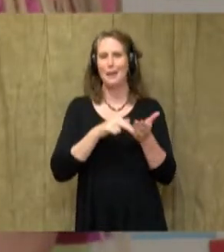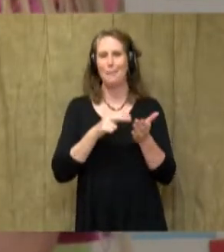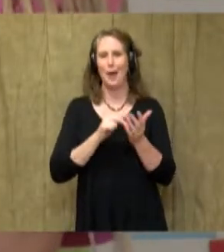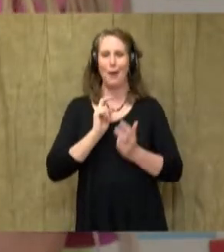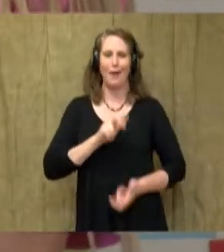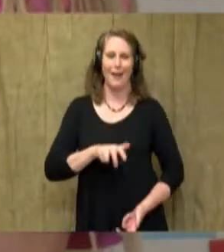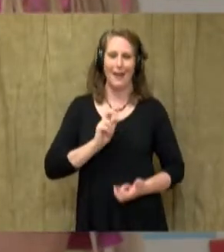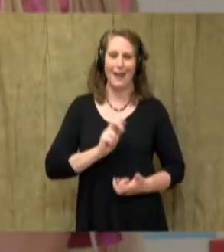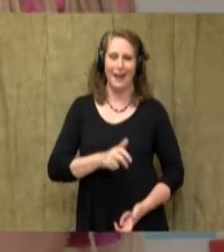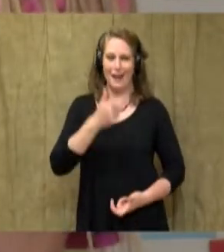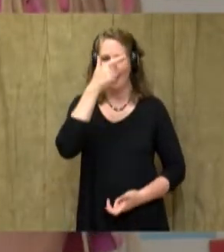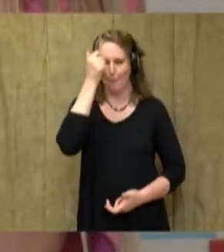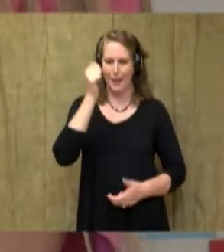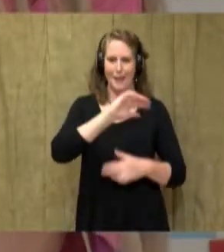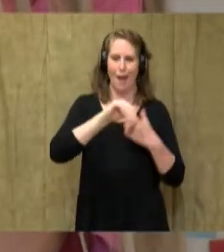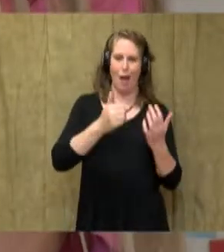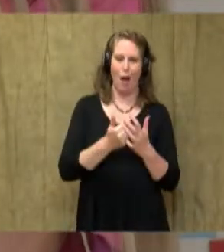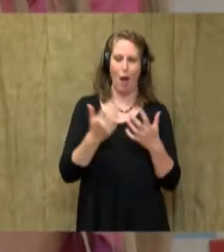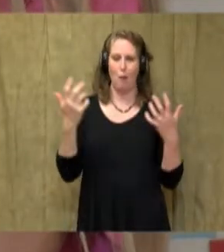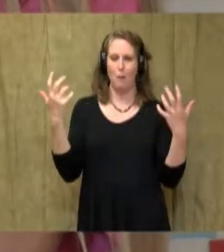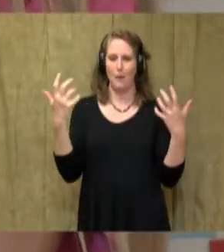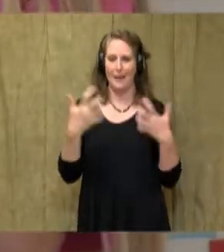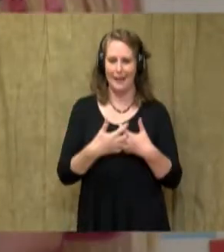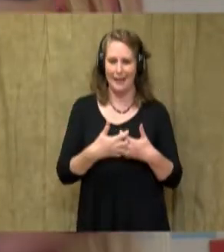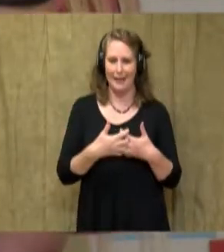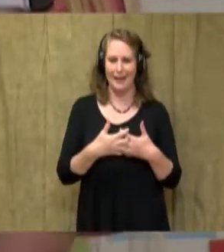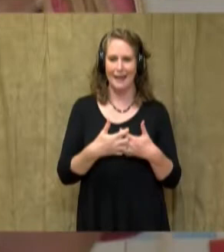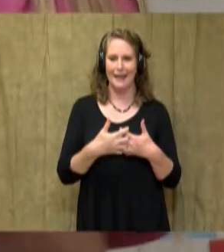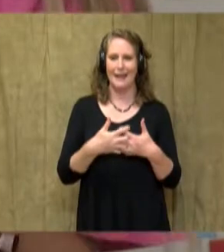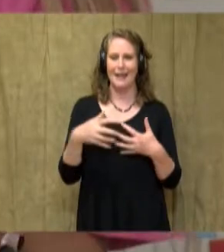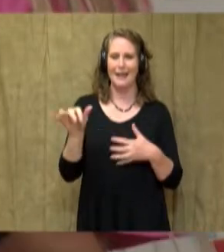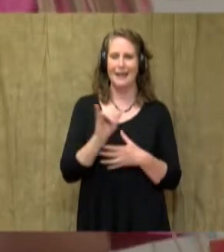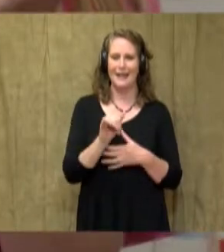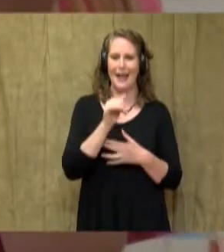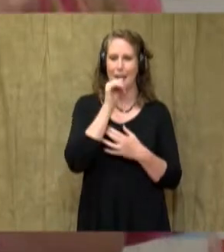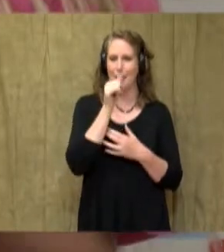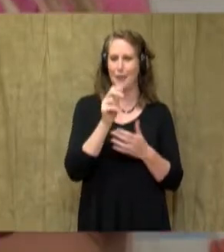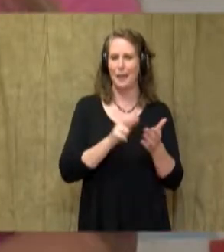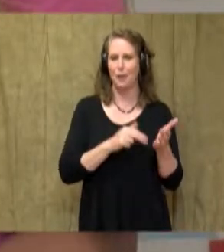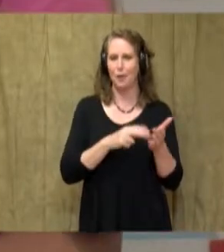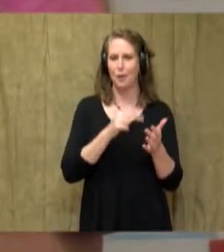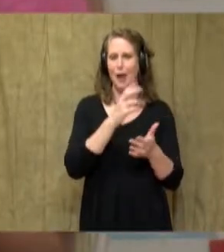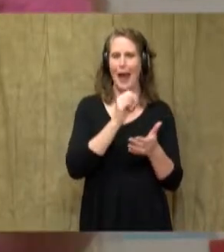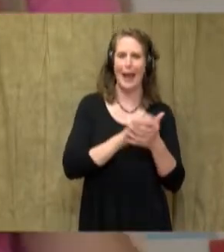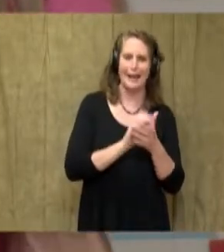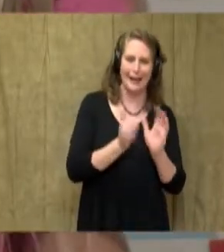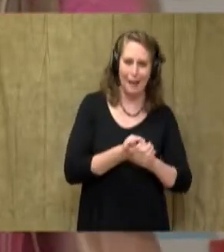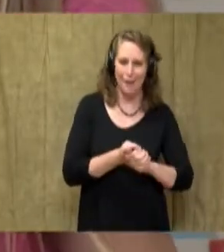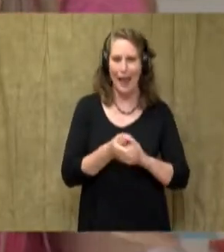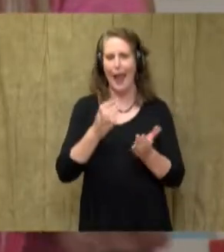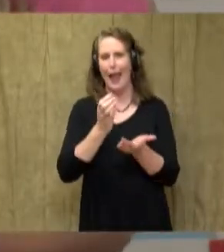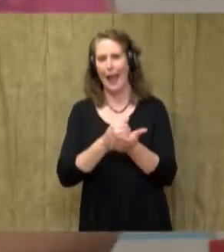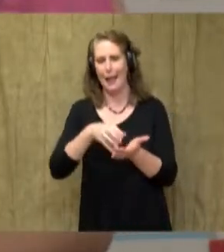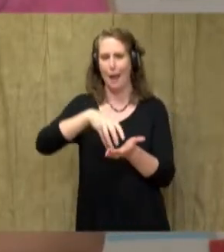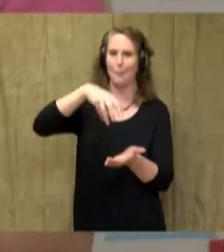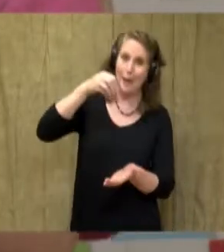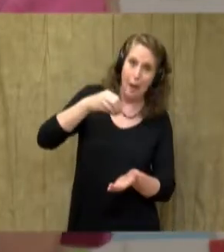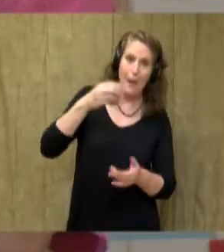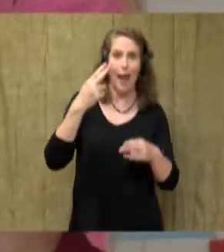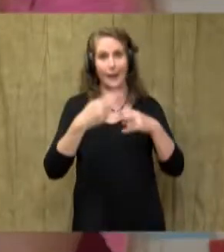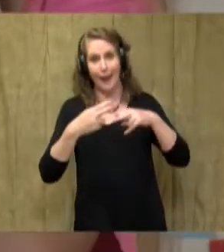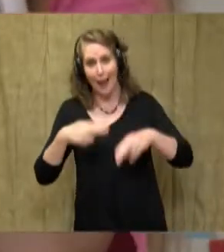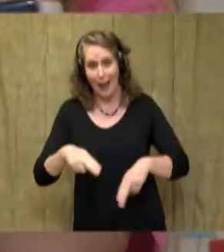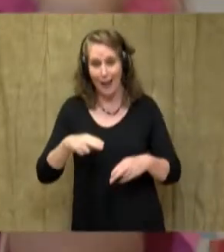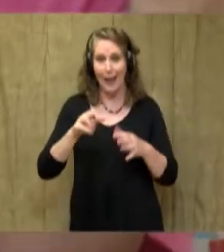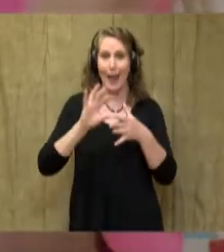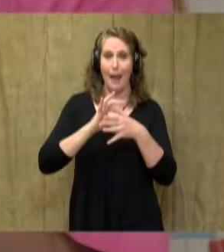belly because they all went together like peanut butter and hamburger and cupcake and egg